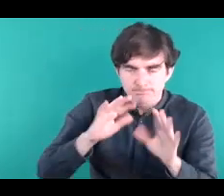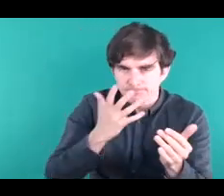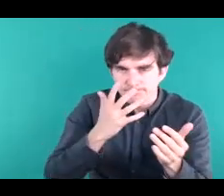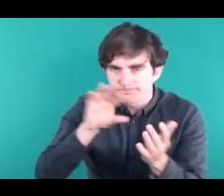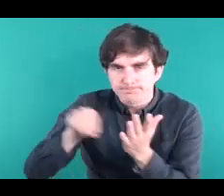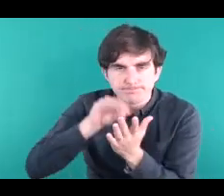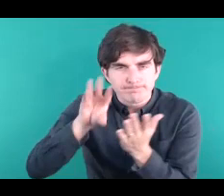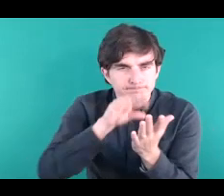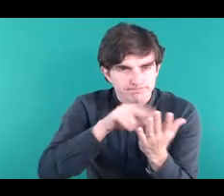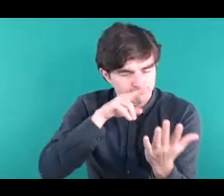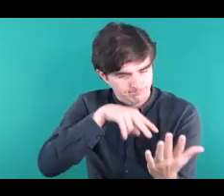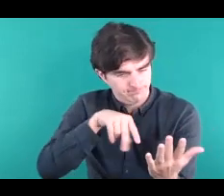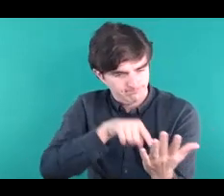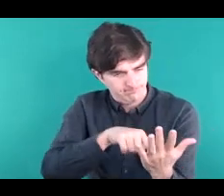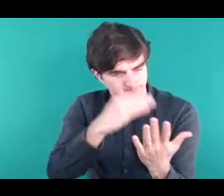Meenakshi?